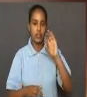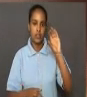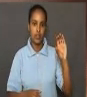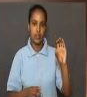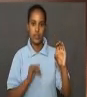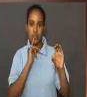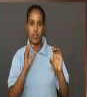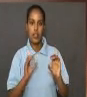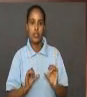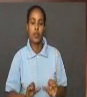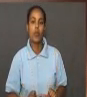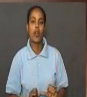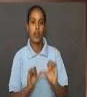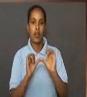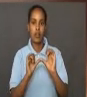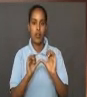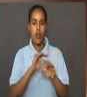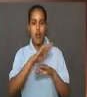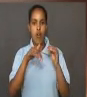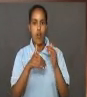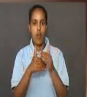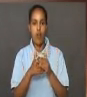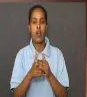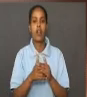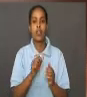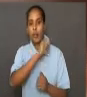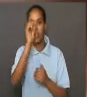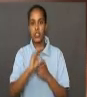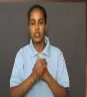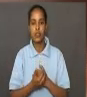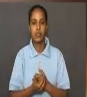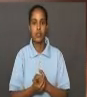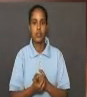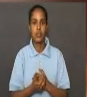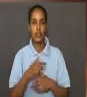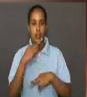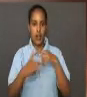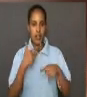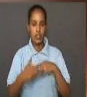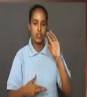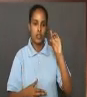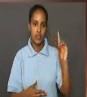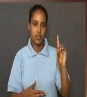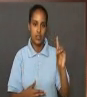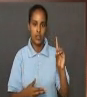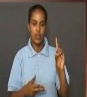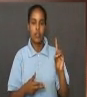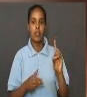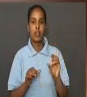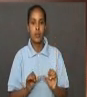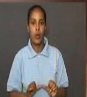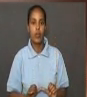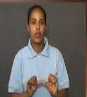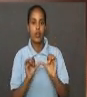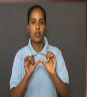Reaction C is spontaneous at all temperatures. Reaction D